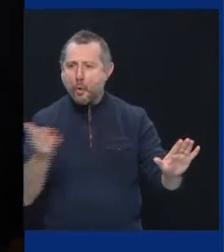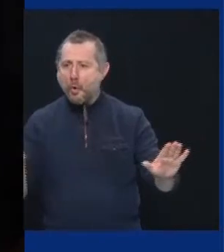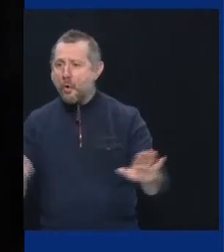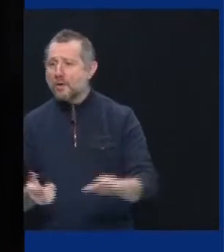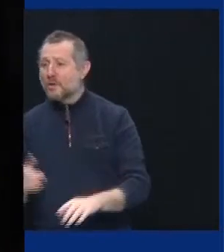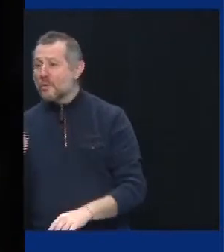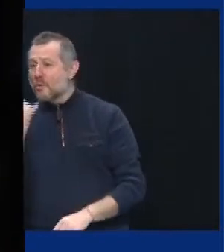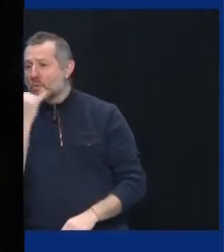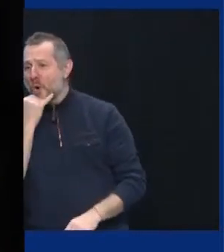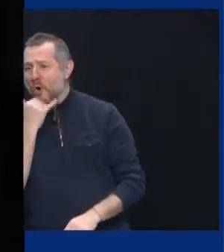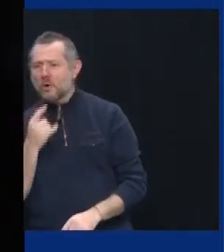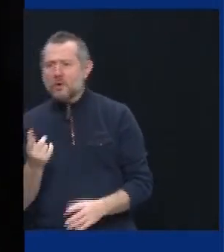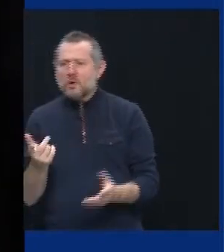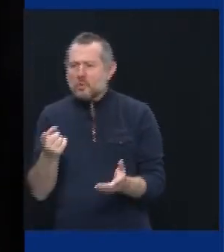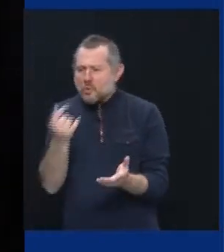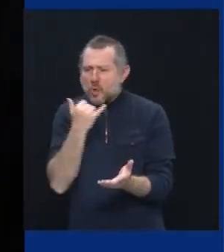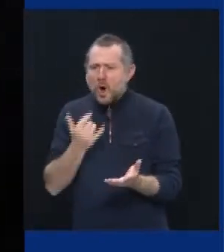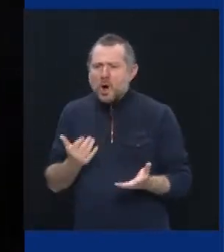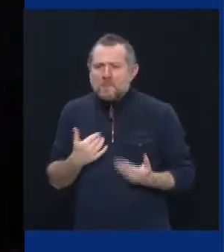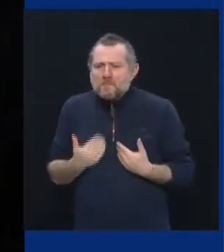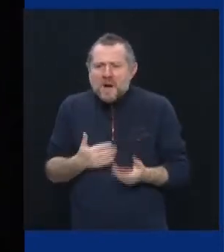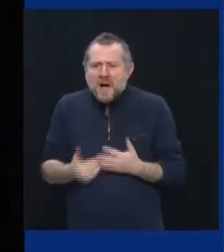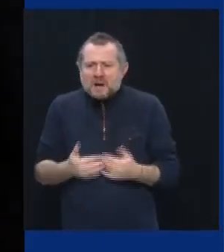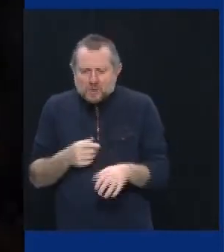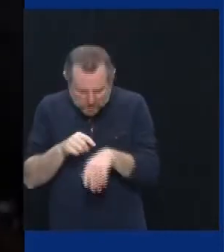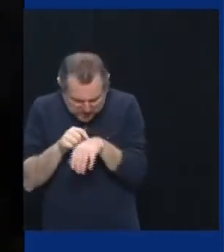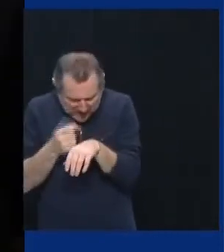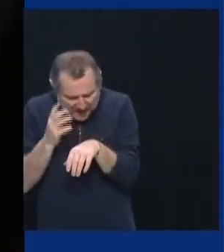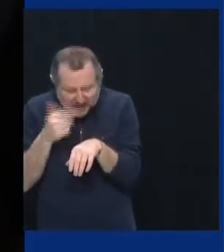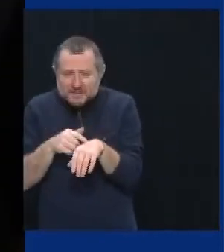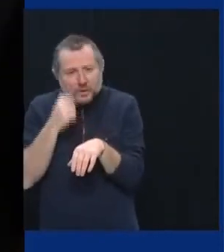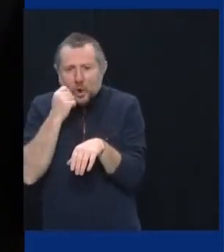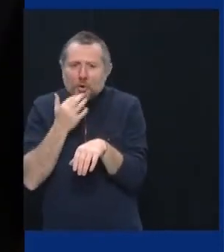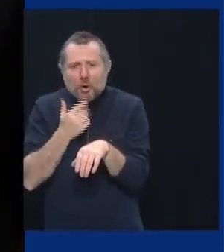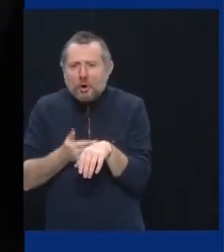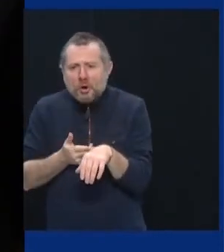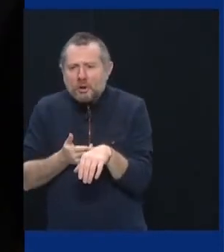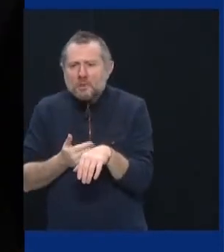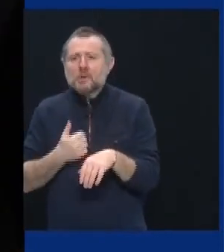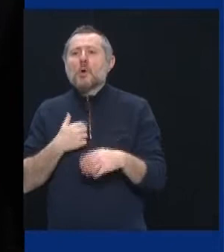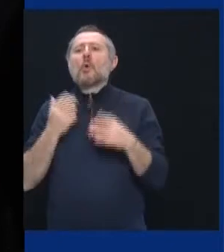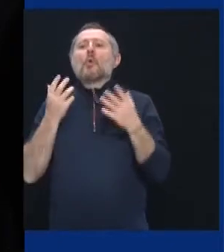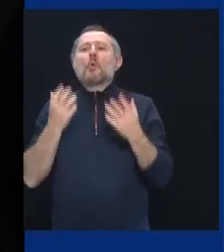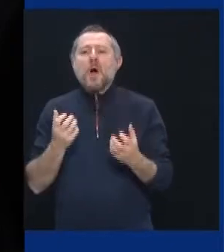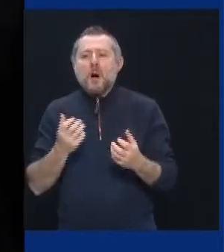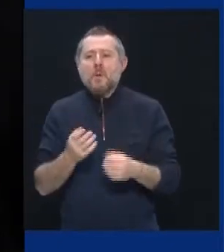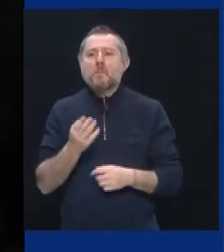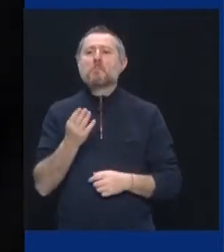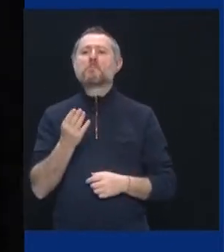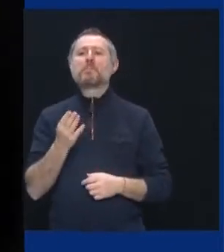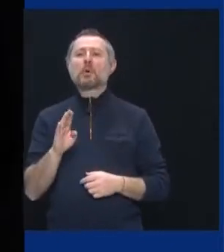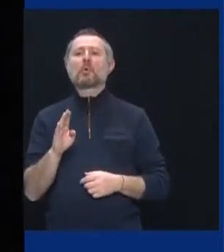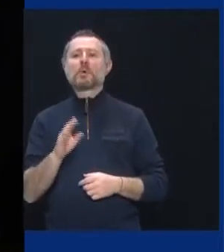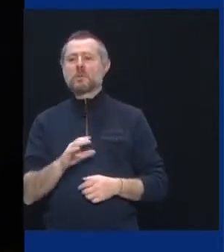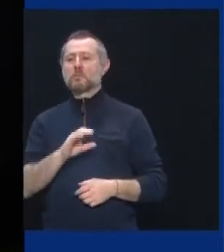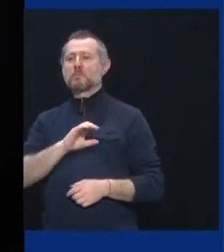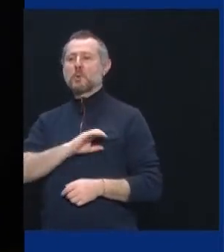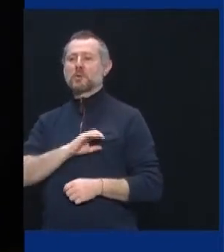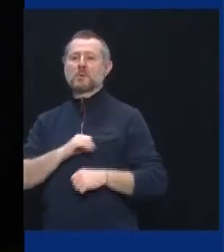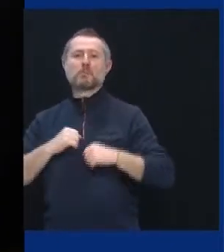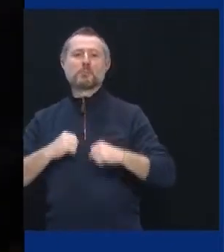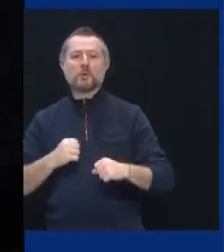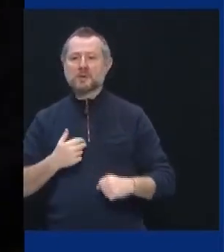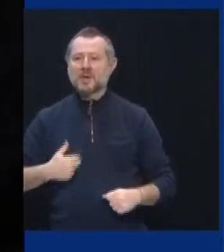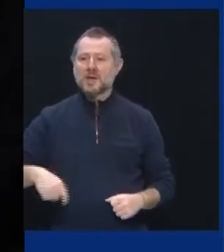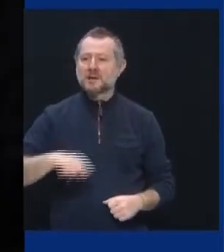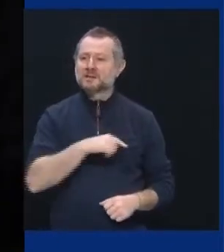color. That's right. We want the blue to protect us. I've not called for defunding